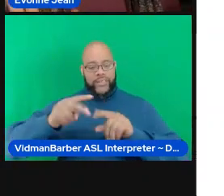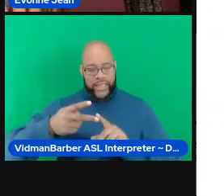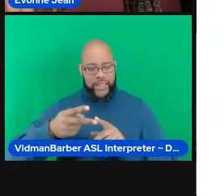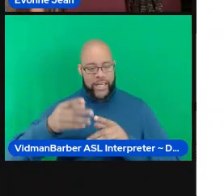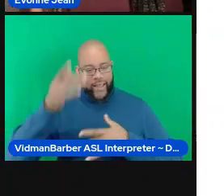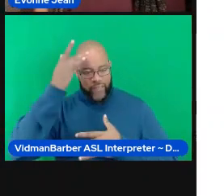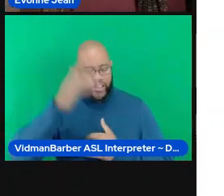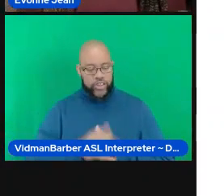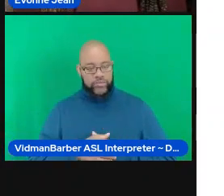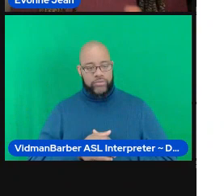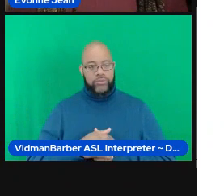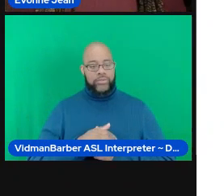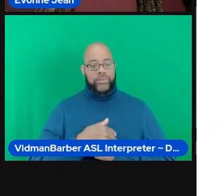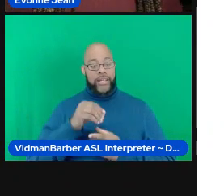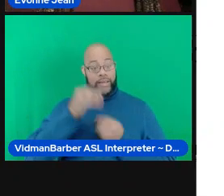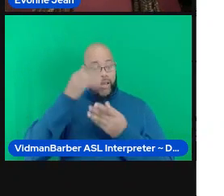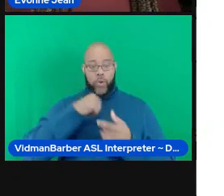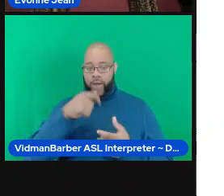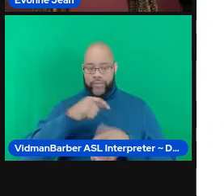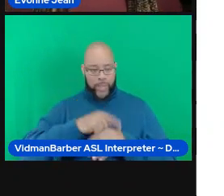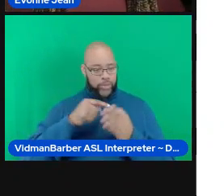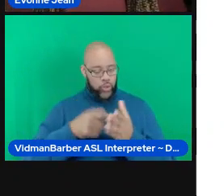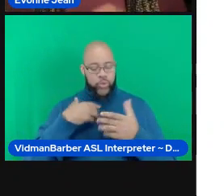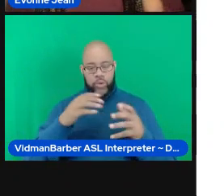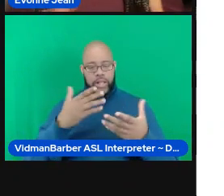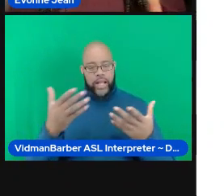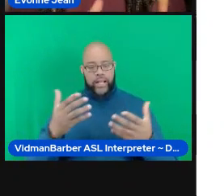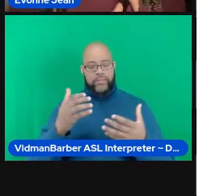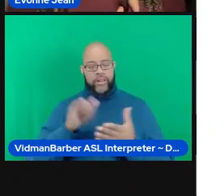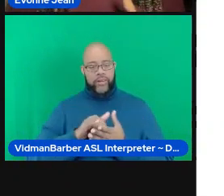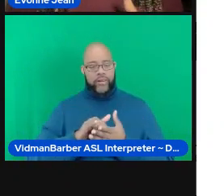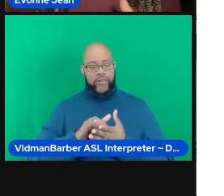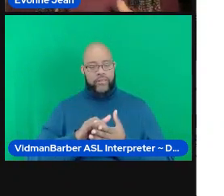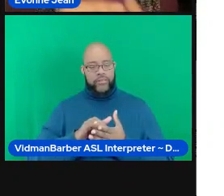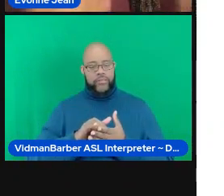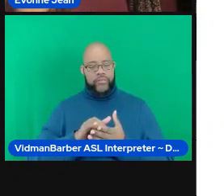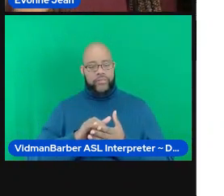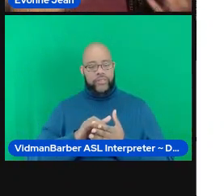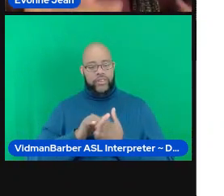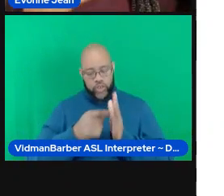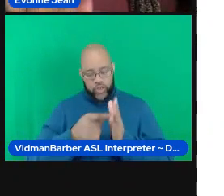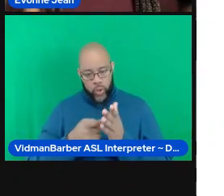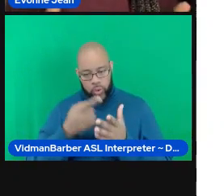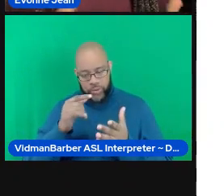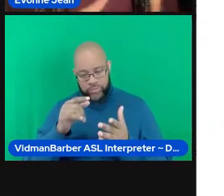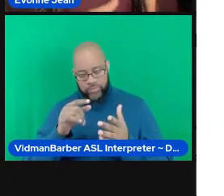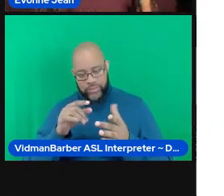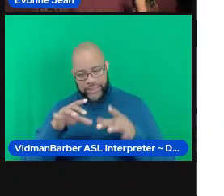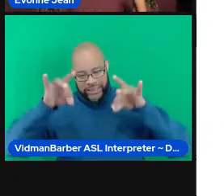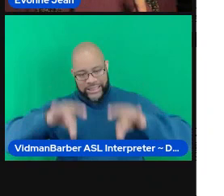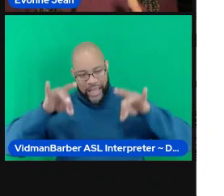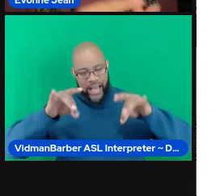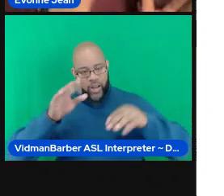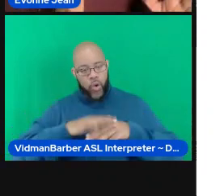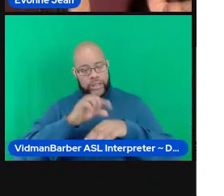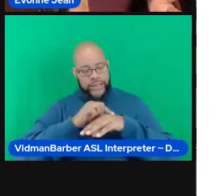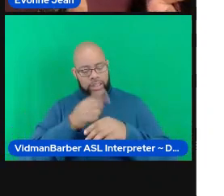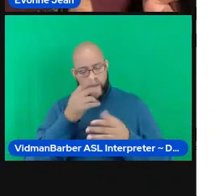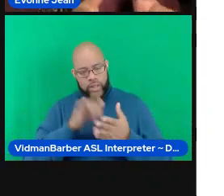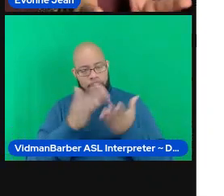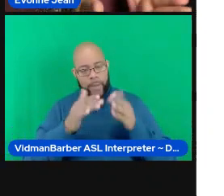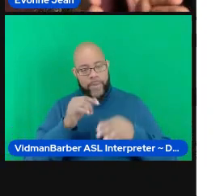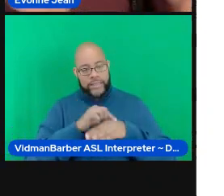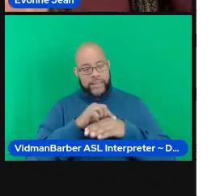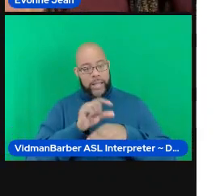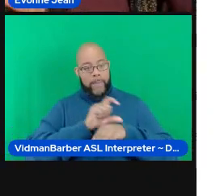I don't have time to show. We did do a lot of H&E staining of the skin to see what, because I originally thought that the maybe the skin